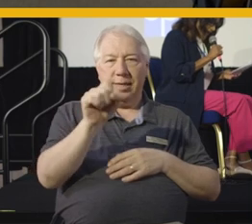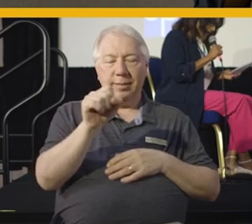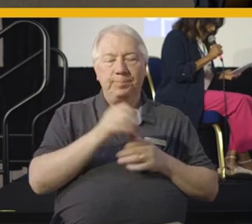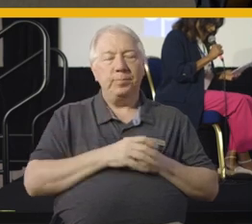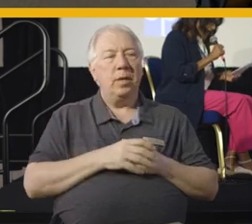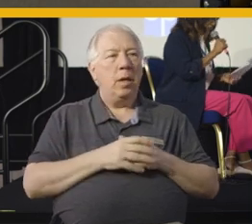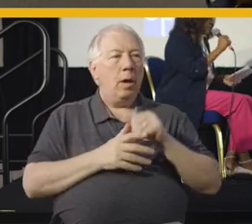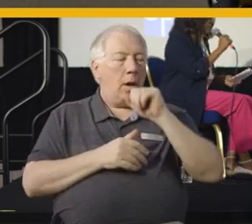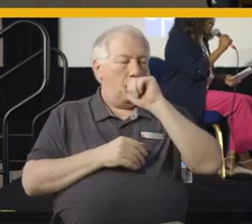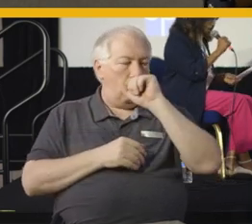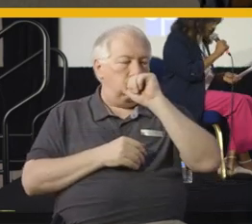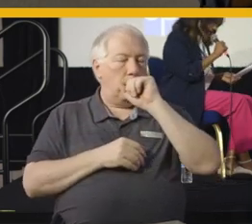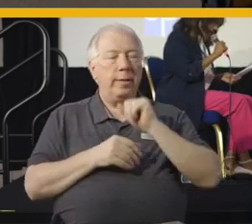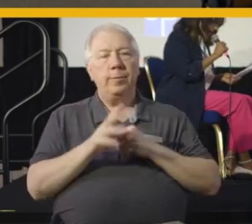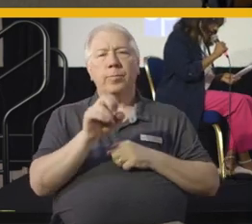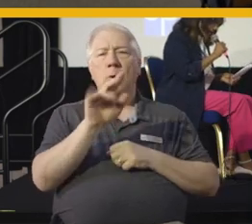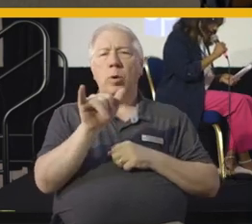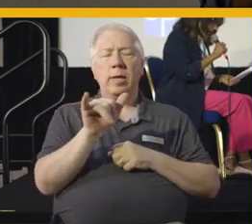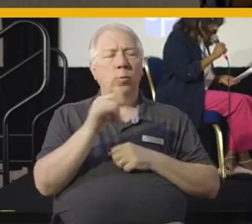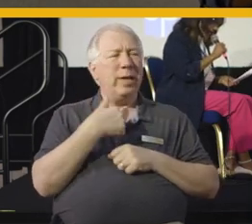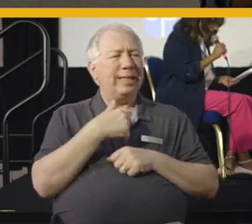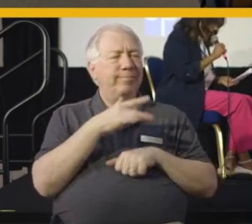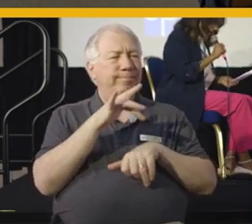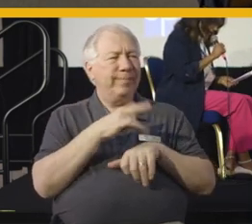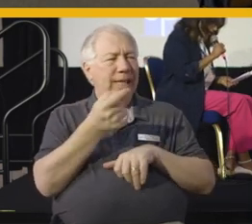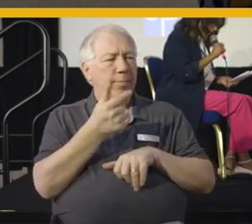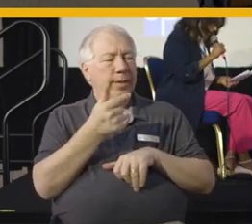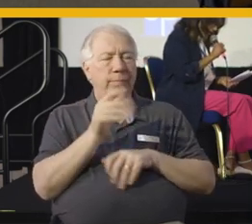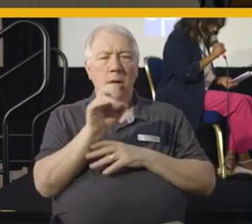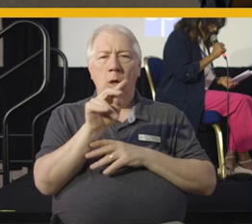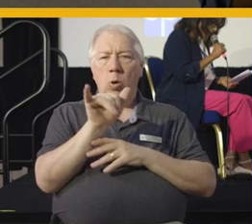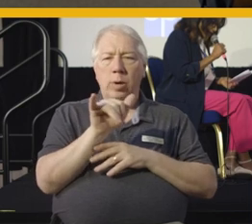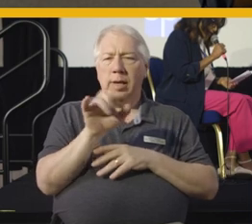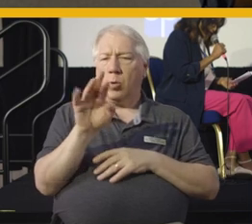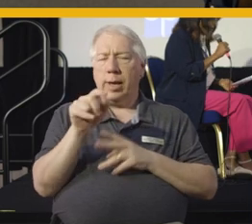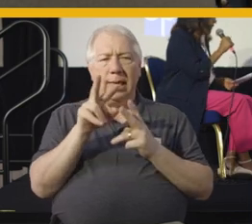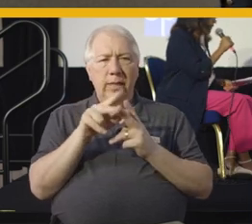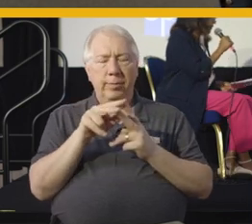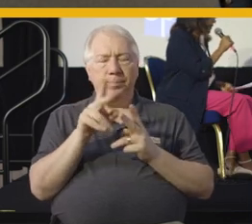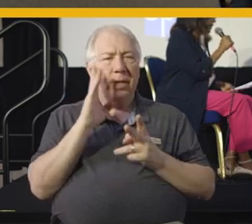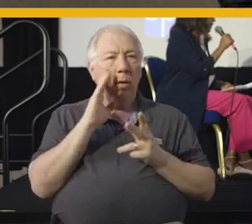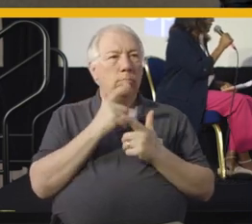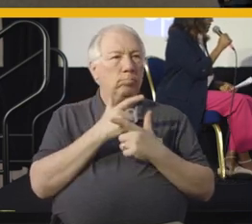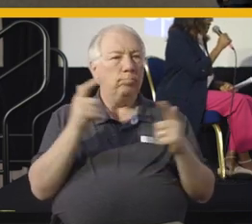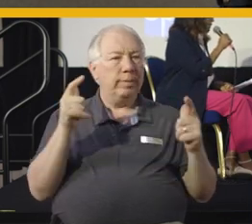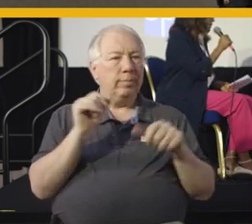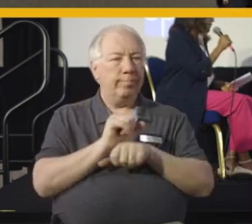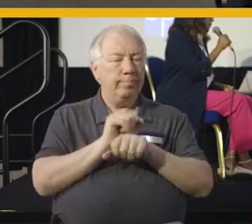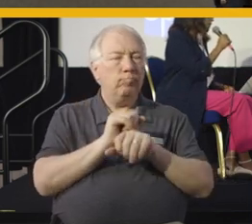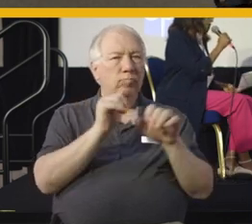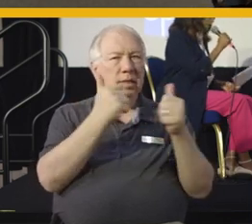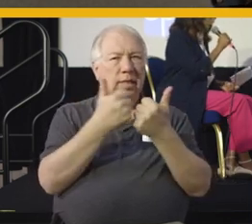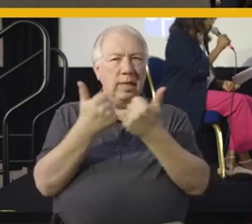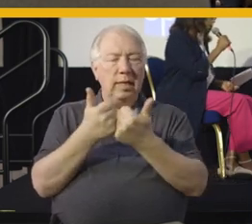I want to hear, Courtney, you touched on it a little bit, and either Courtney or Craig, I know that it was a big undertaking and there were challenges,